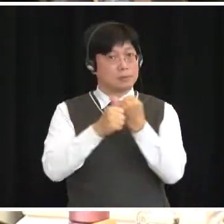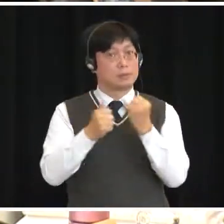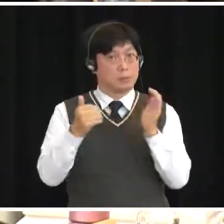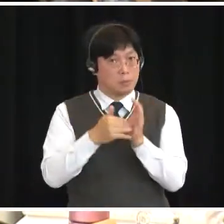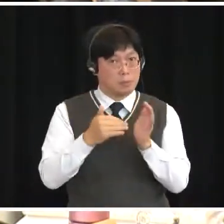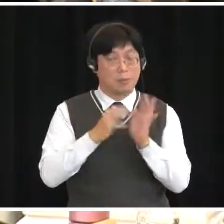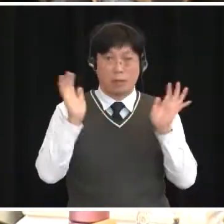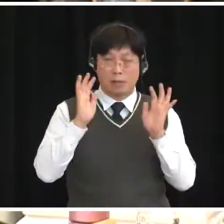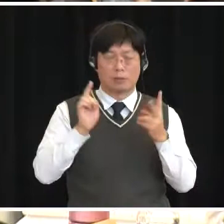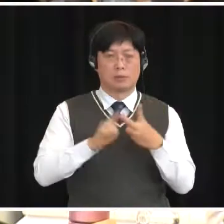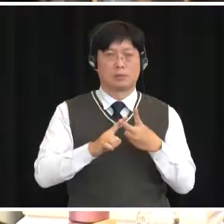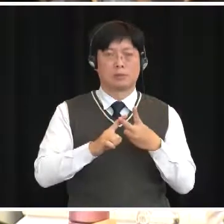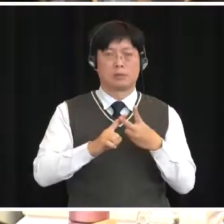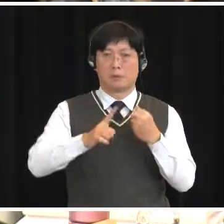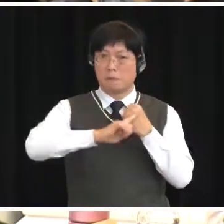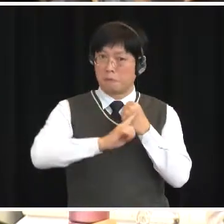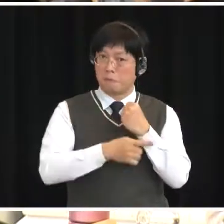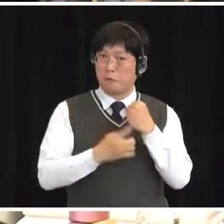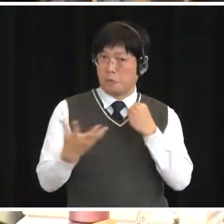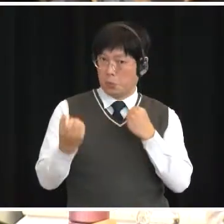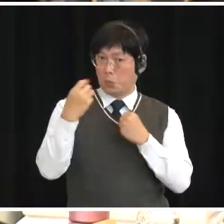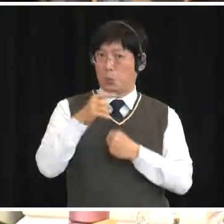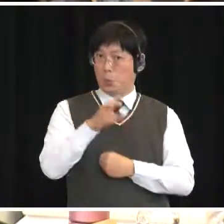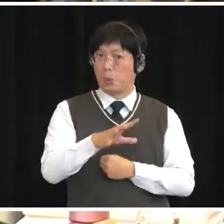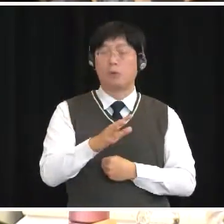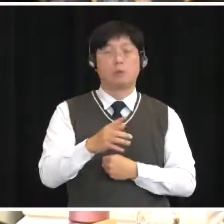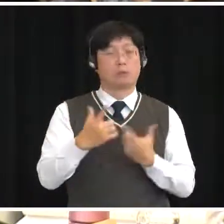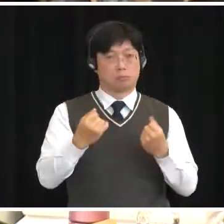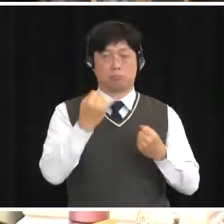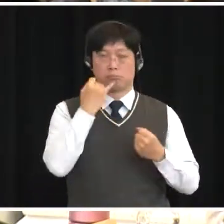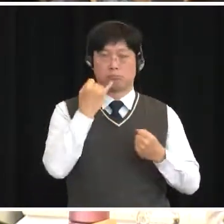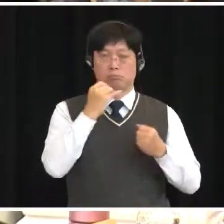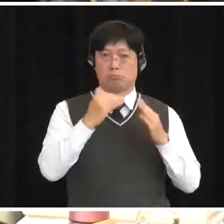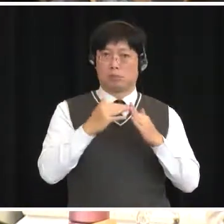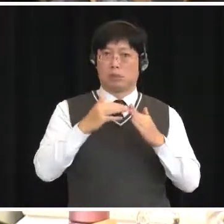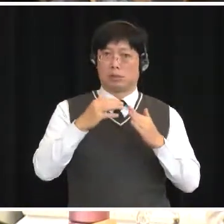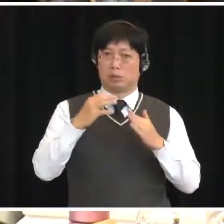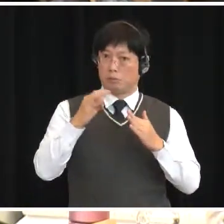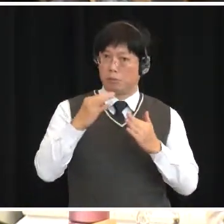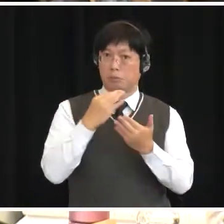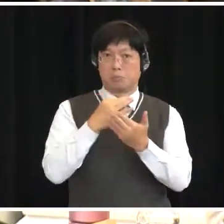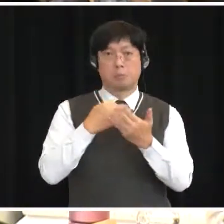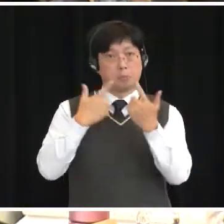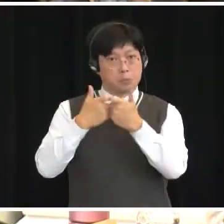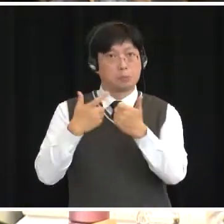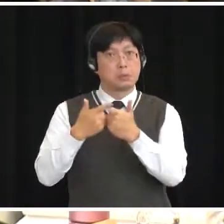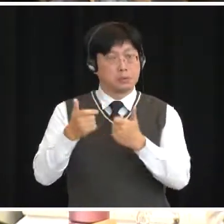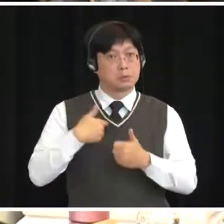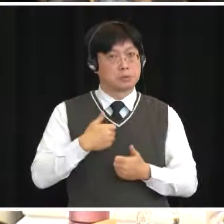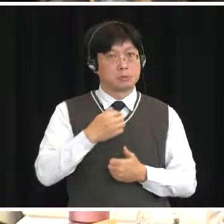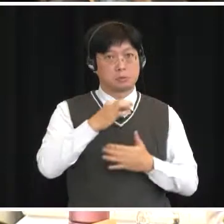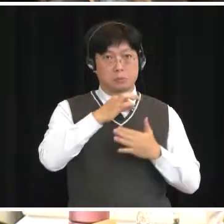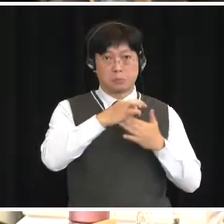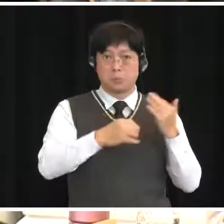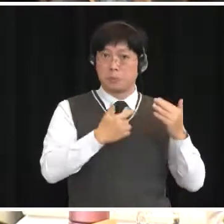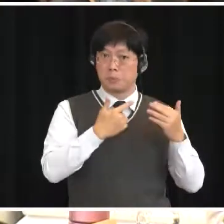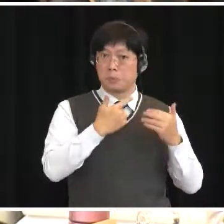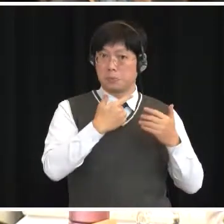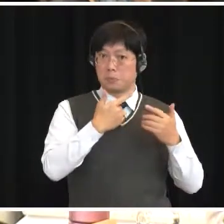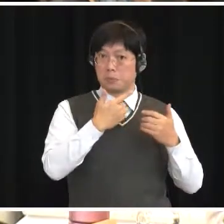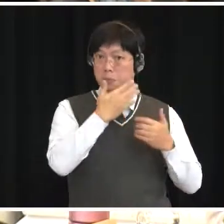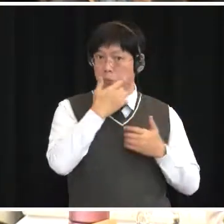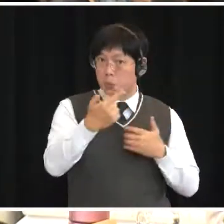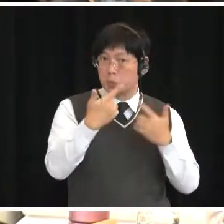mentioned a child between 18 and 20 who are married. They have the legal capacities and they can deal